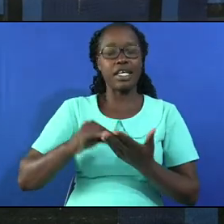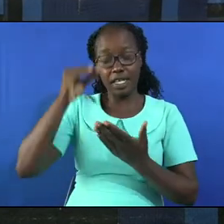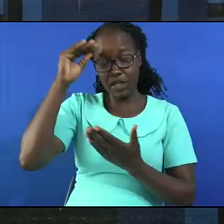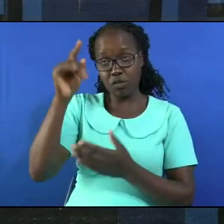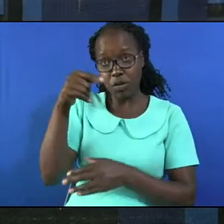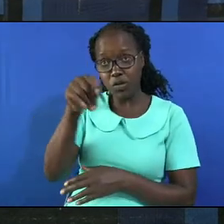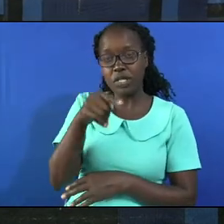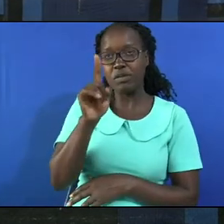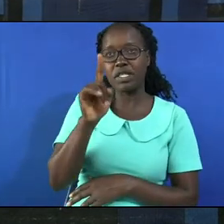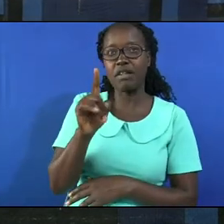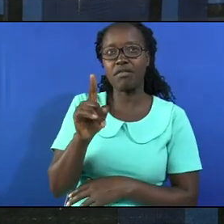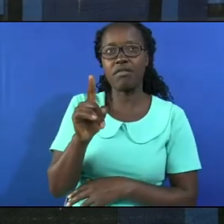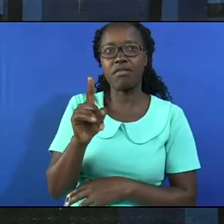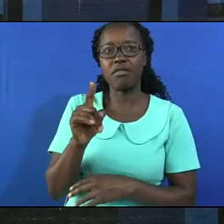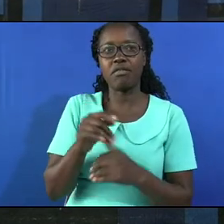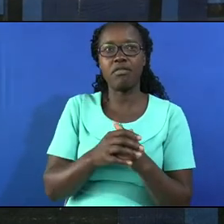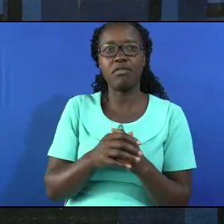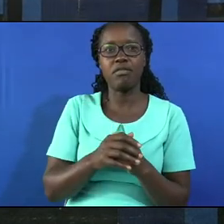with himself.